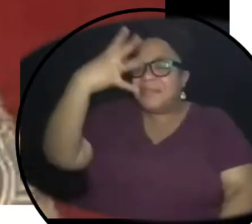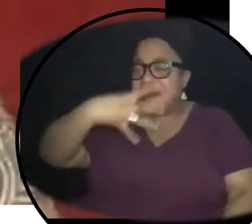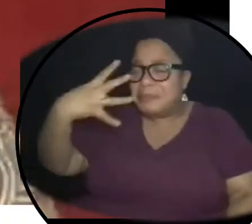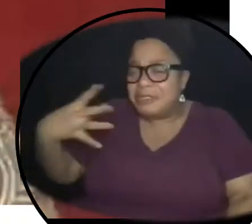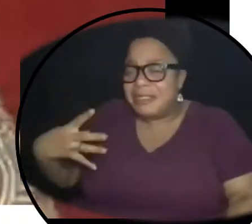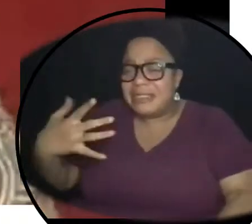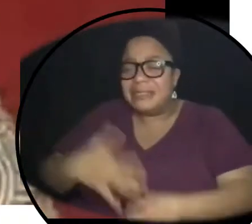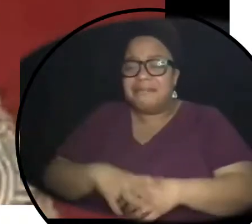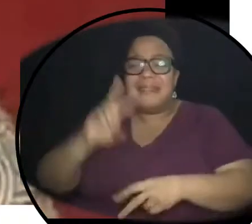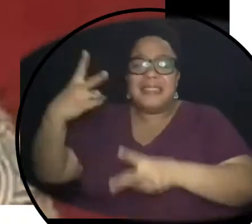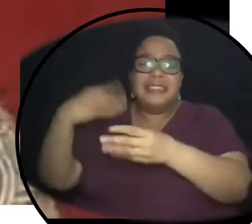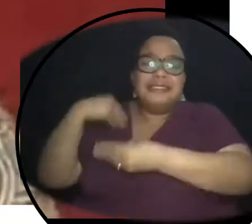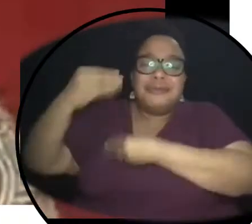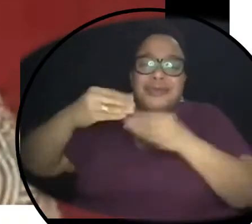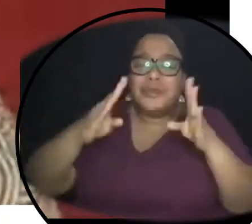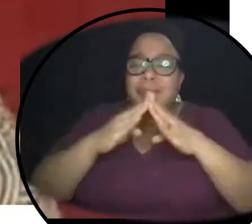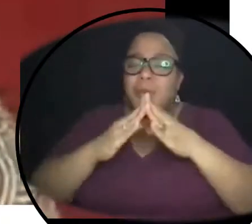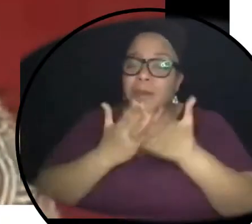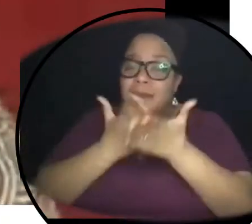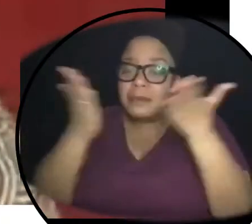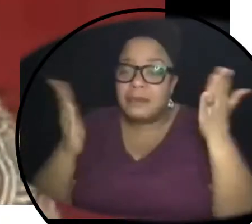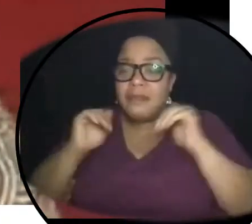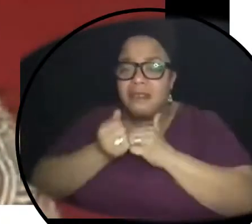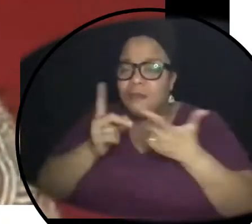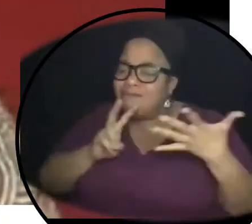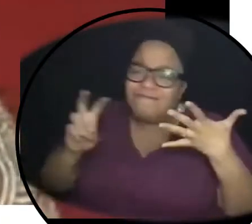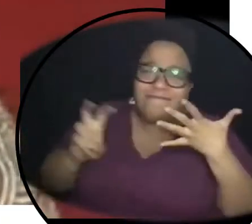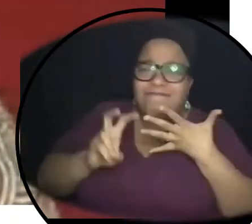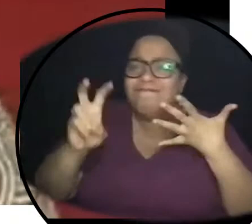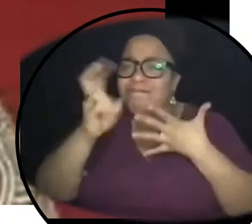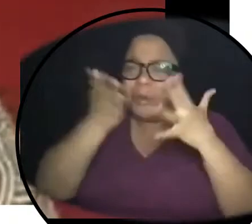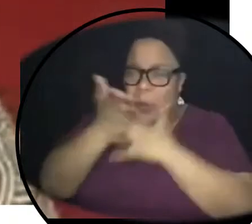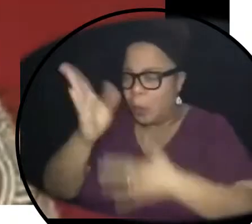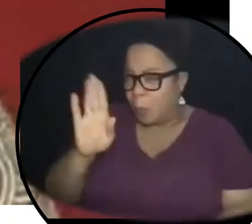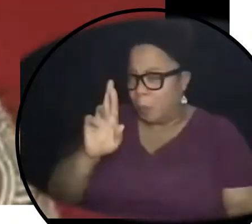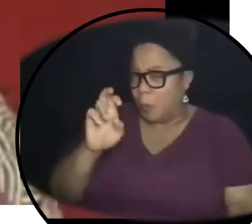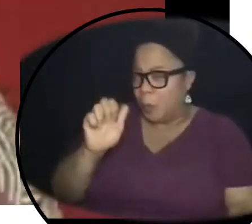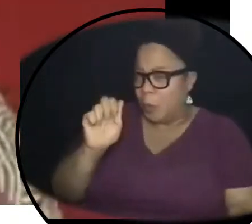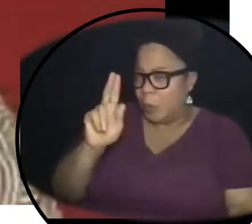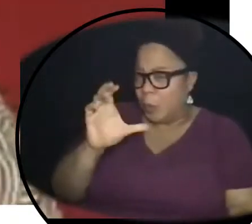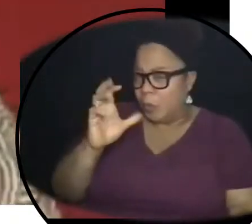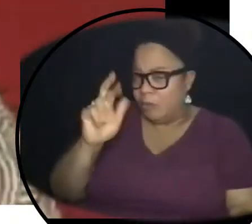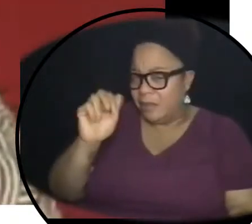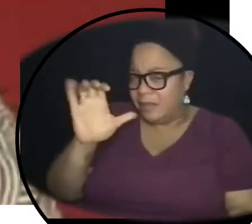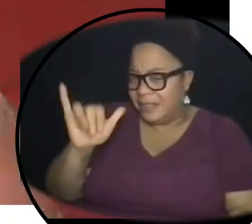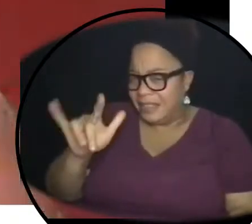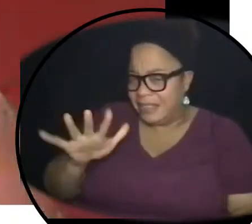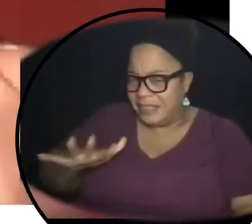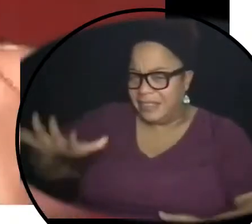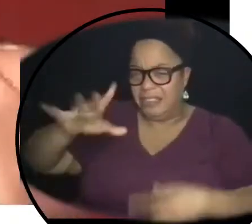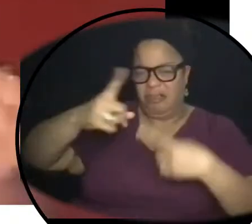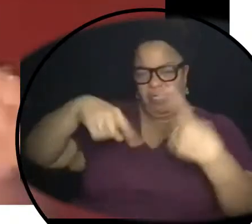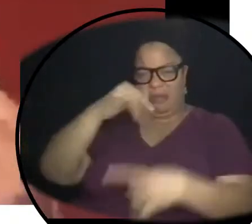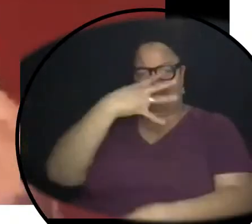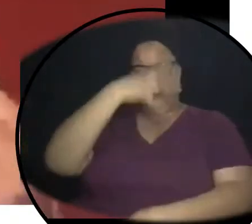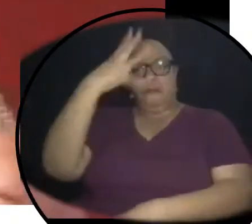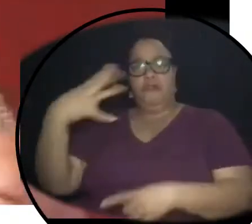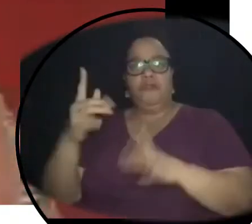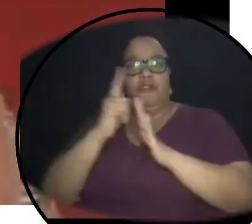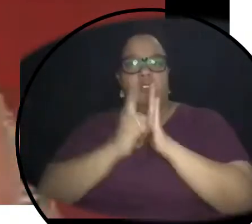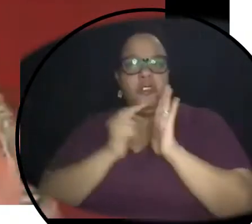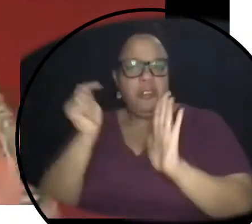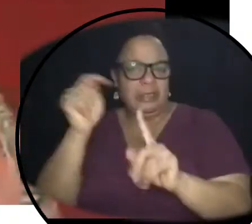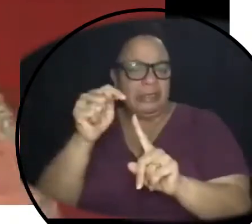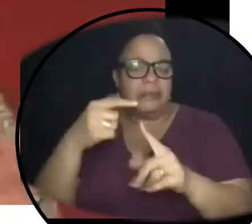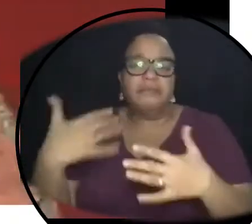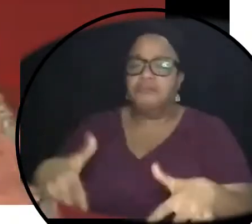91 of 1992 allows you to apply for citizenship when you turn 18. However, you have a